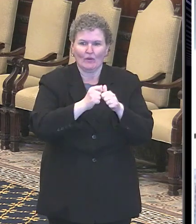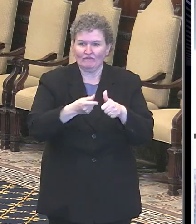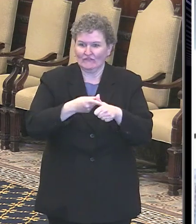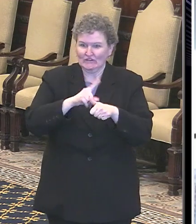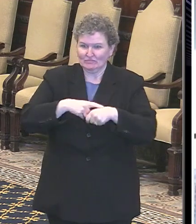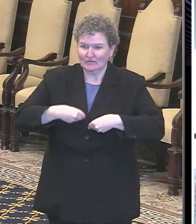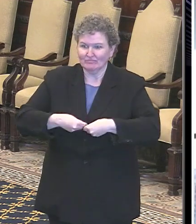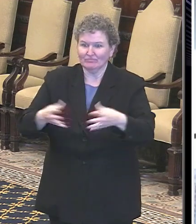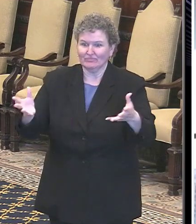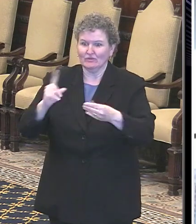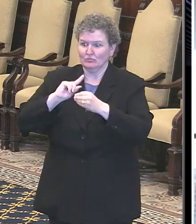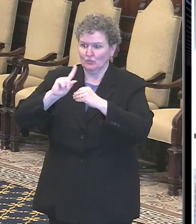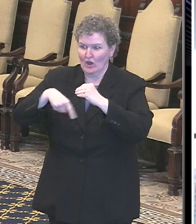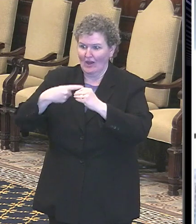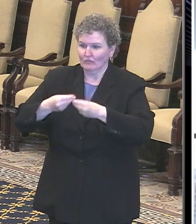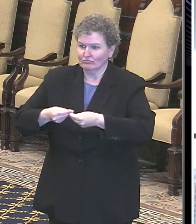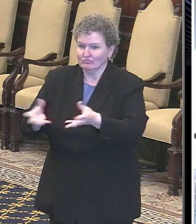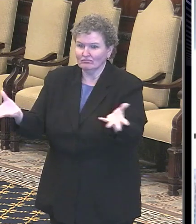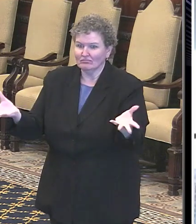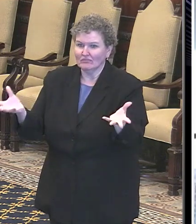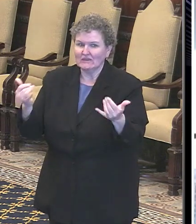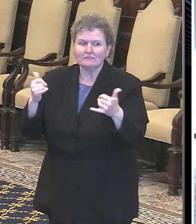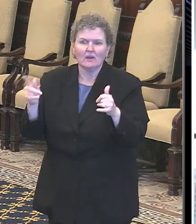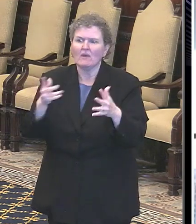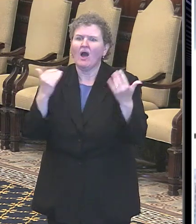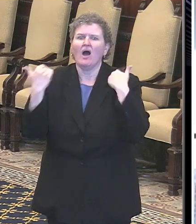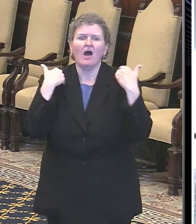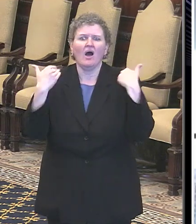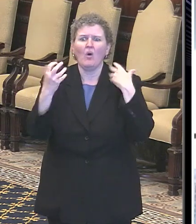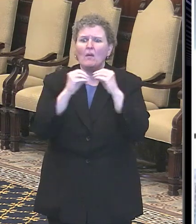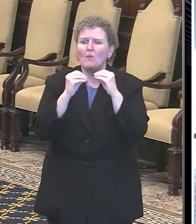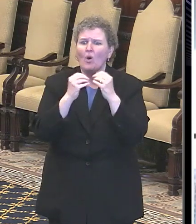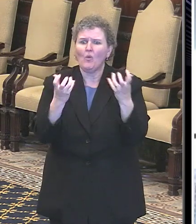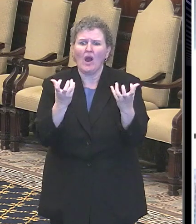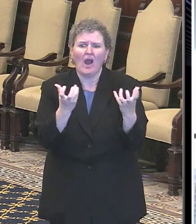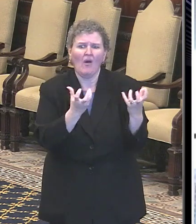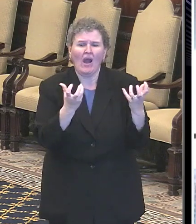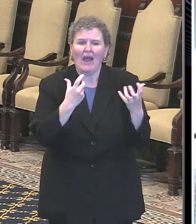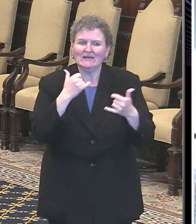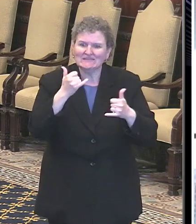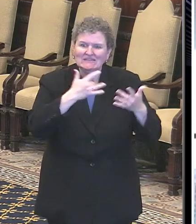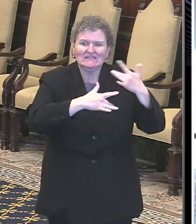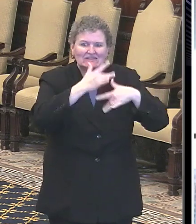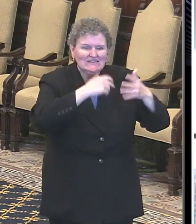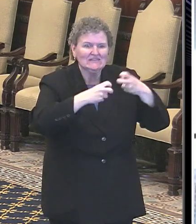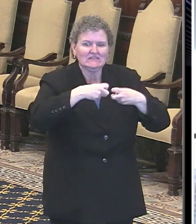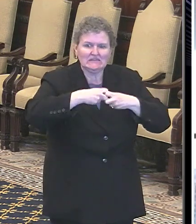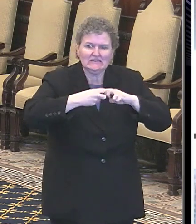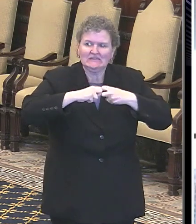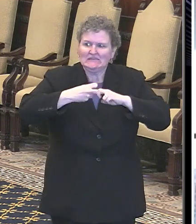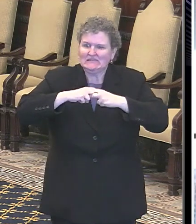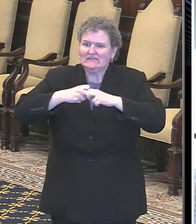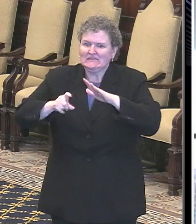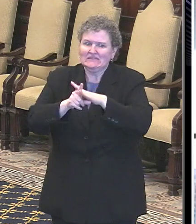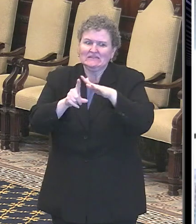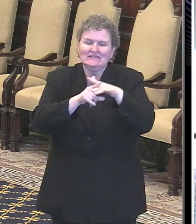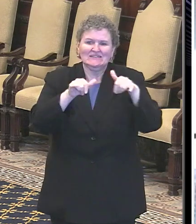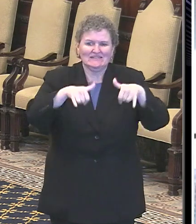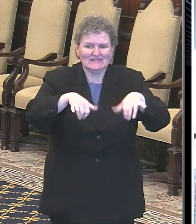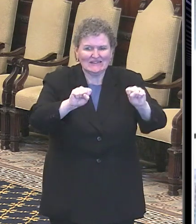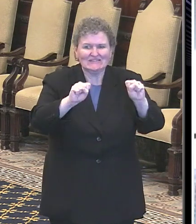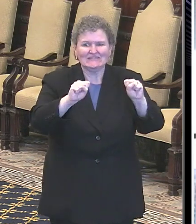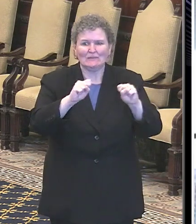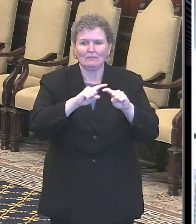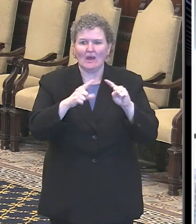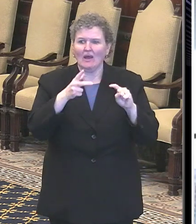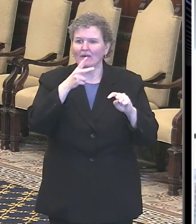And just like the first round, there was also glitches in the application process. But I think Sylvie or the Commerce Department is going to be better equipped to answer the question